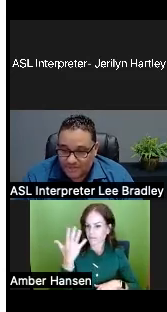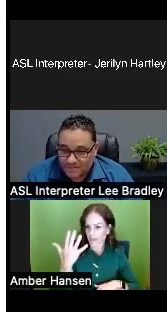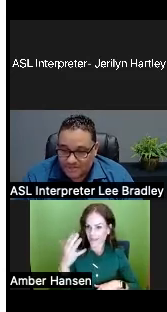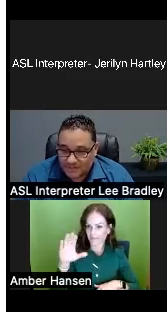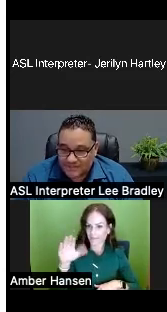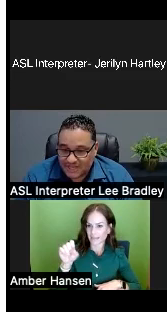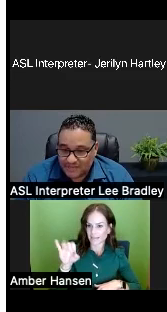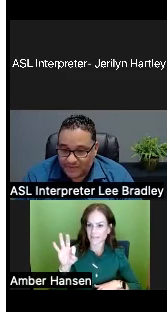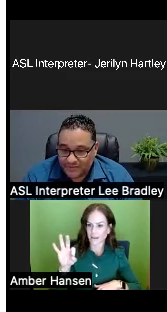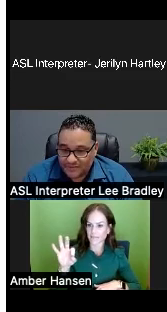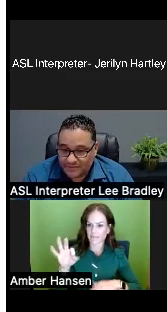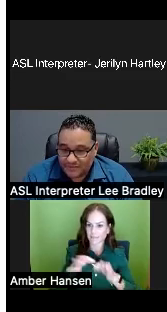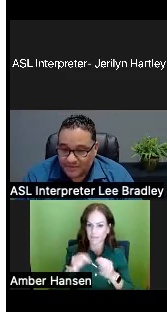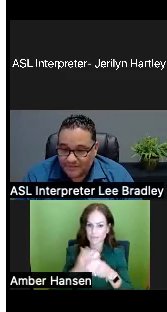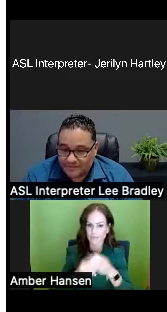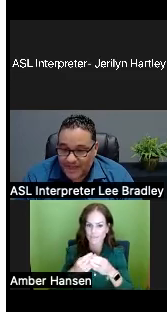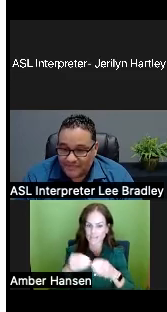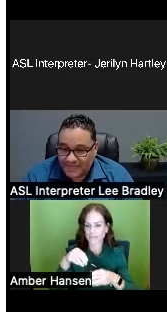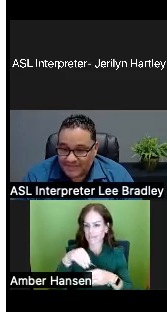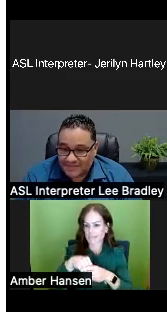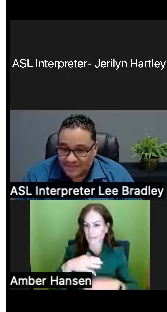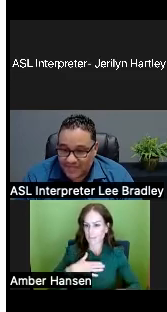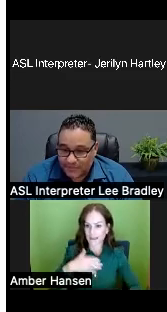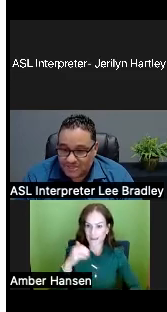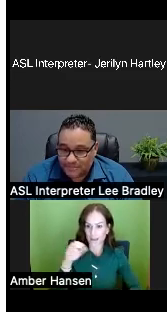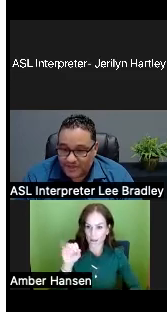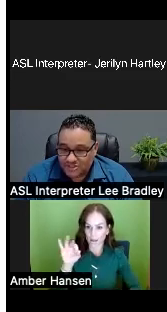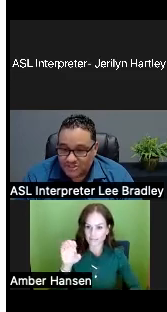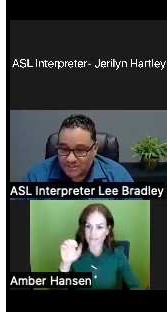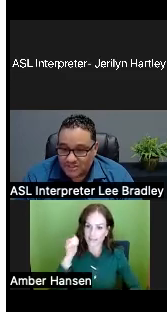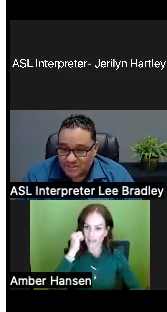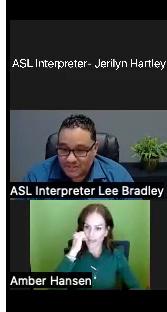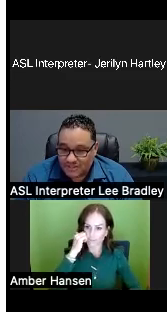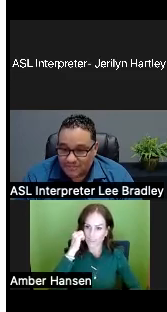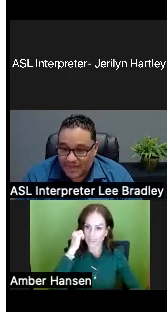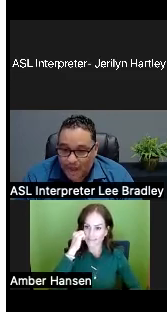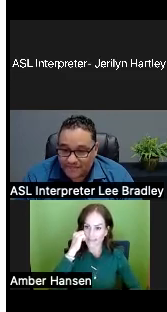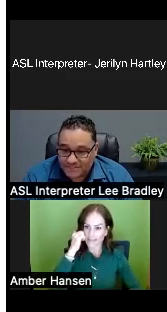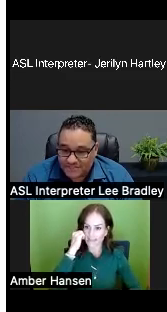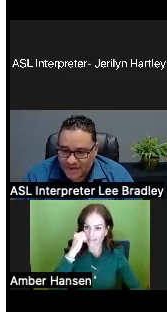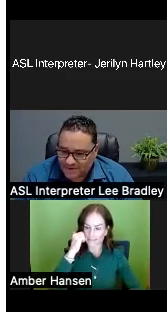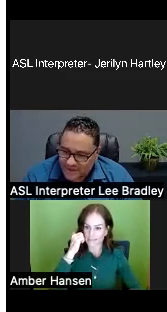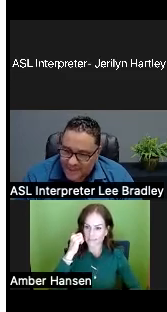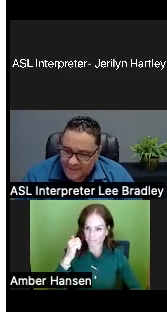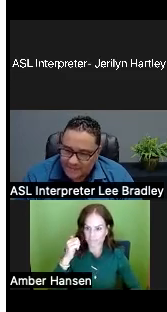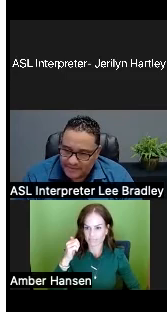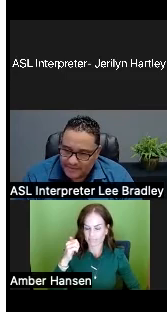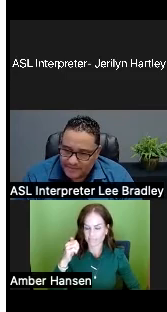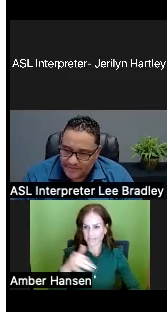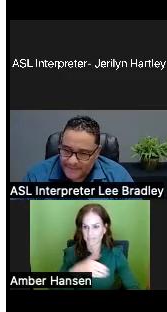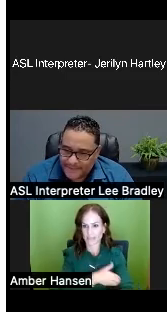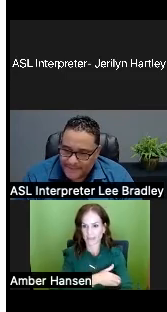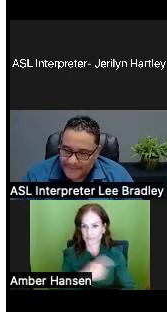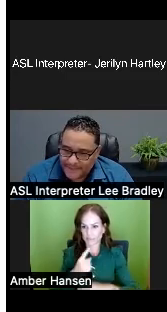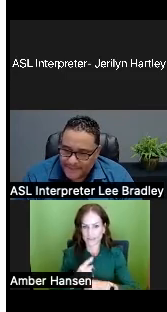But still, I see about 5 cases of language deprivation in my office every day.